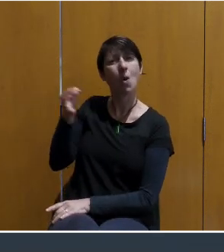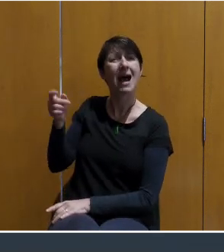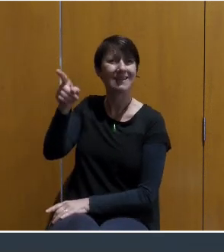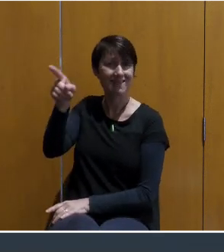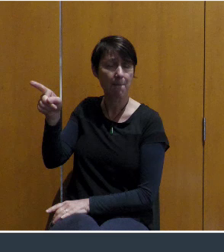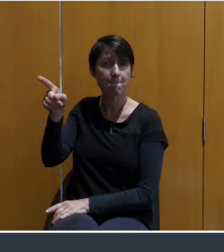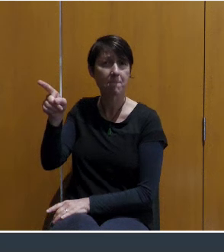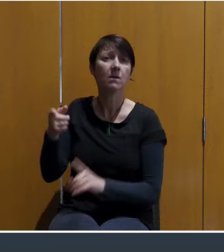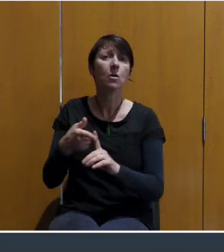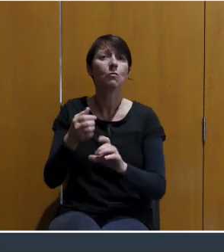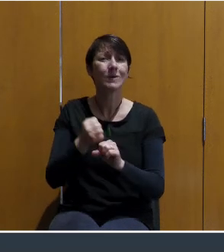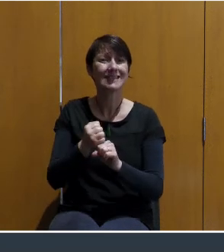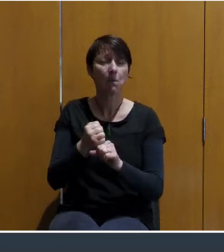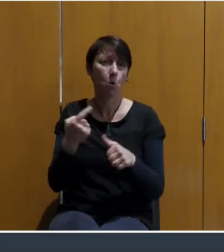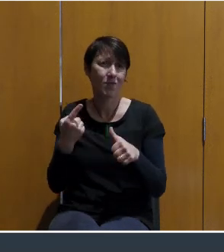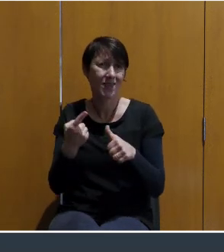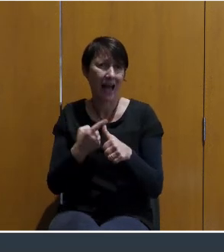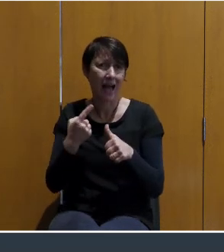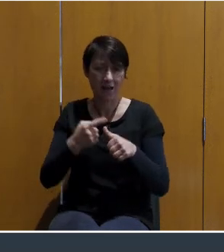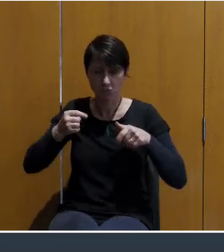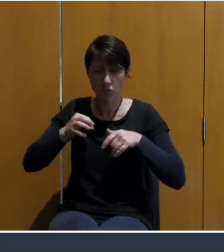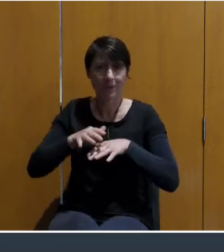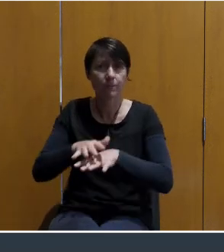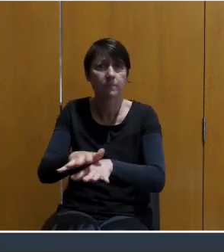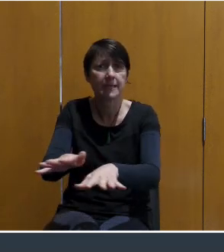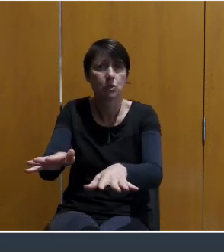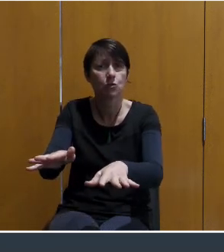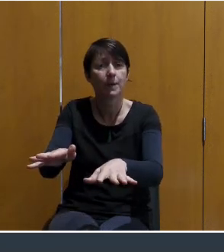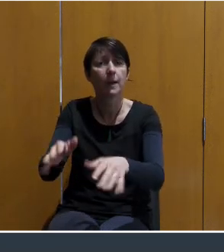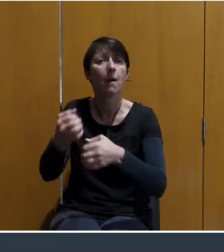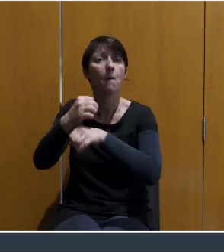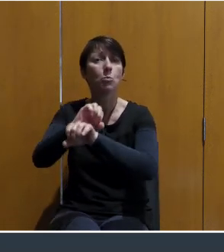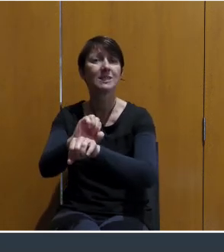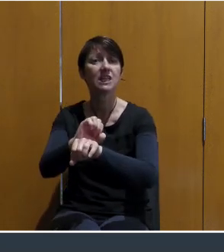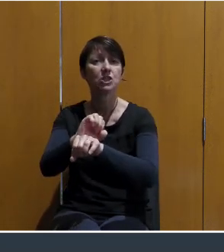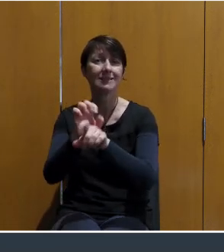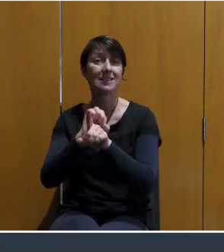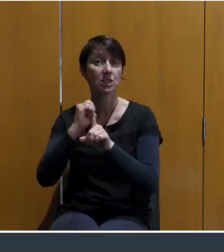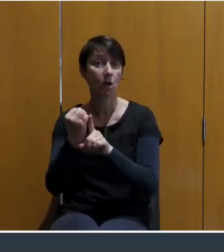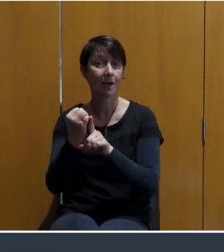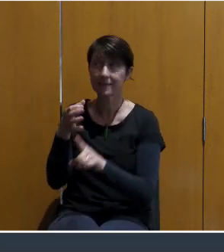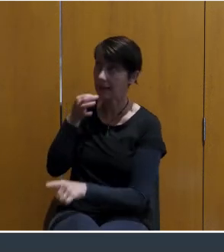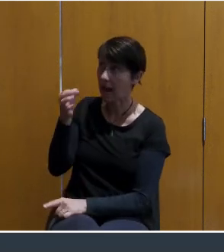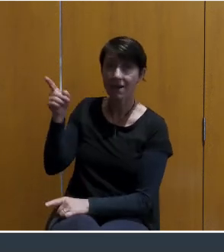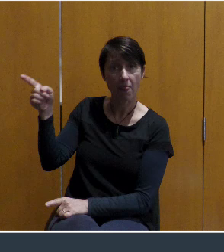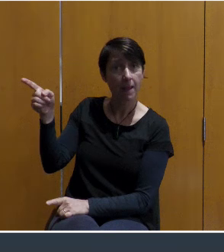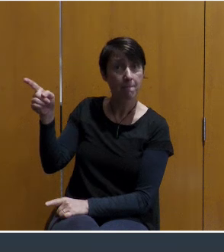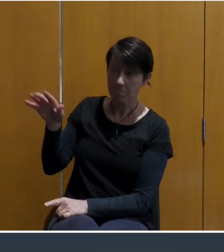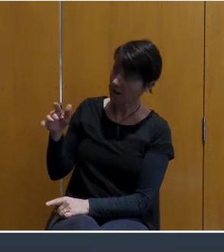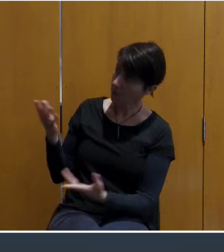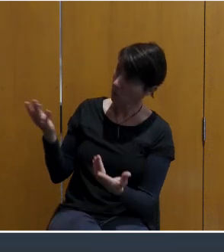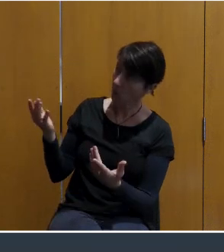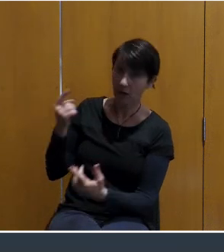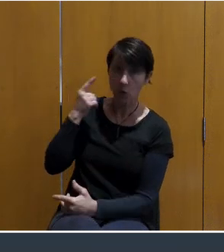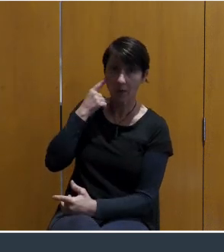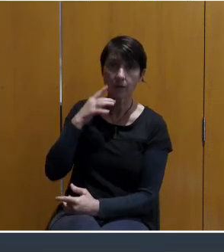Protection Society around potentially introducing some funding into that, which might be a good opportunity. So I wonder if it could be that we direct council